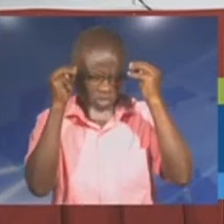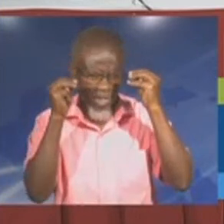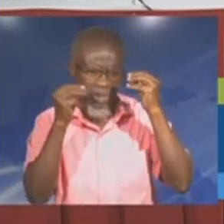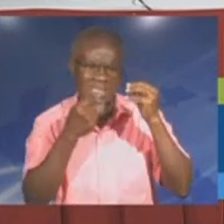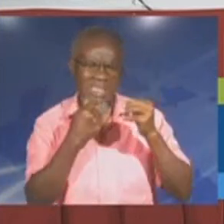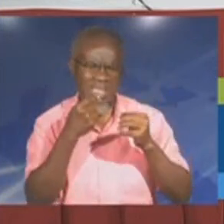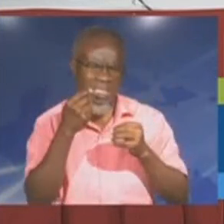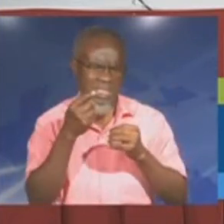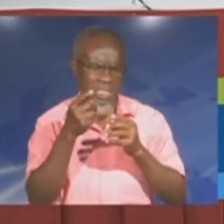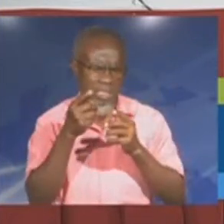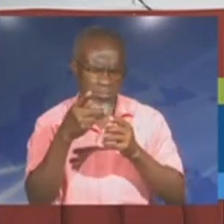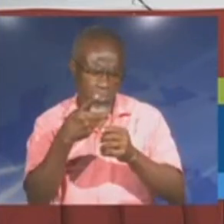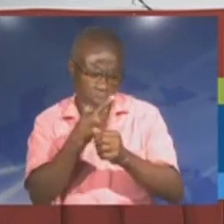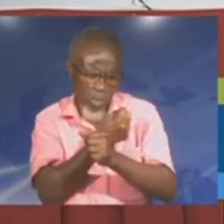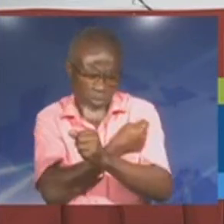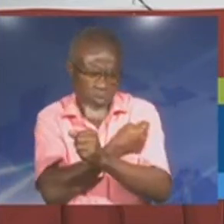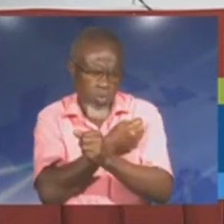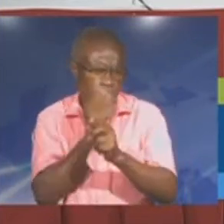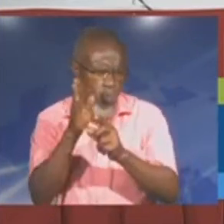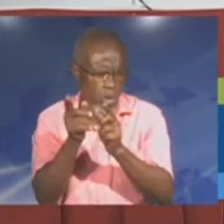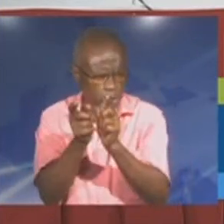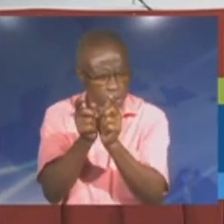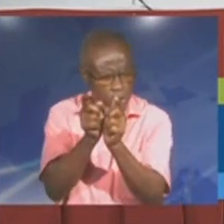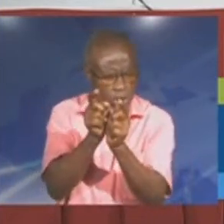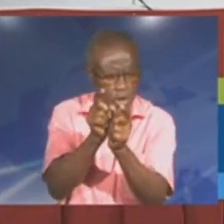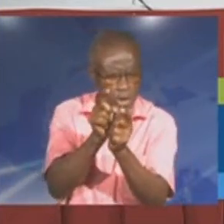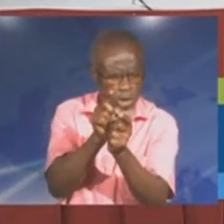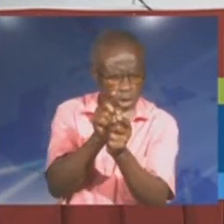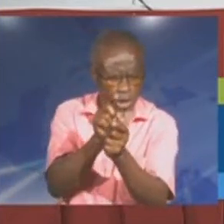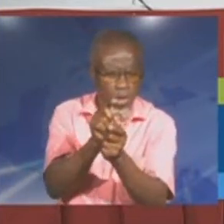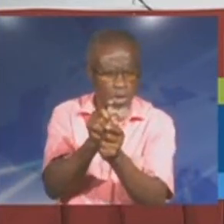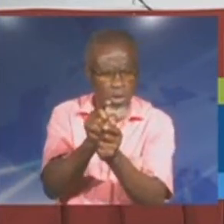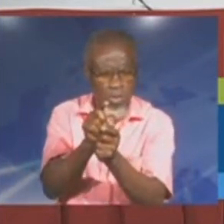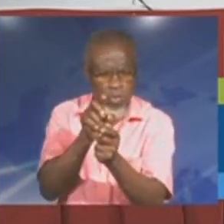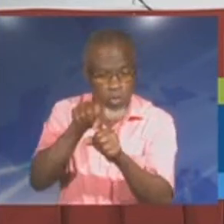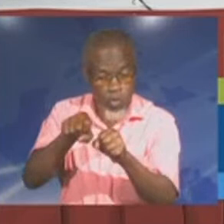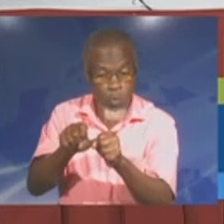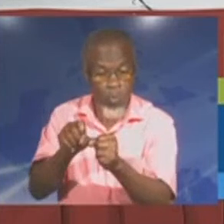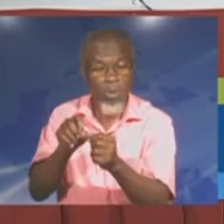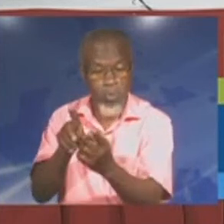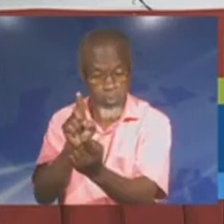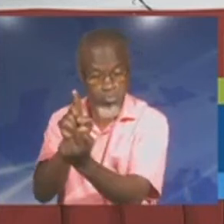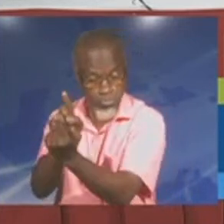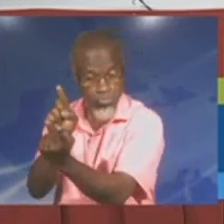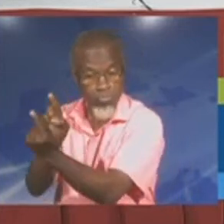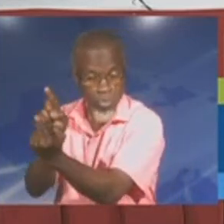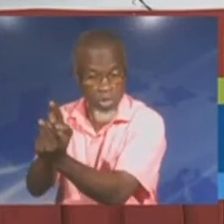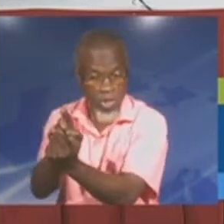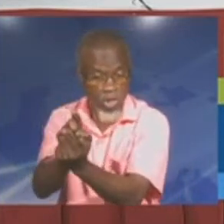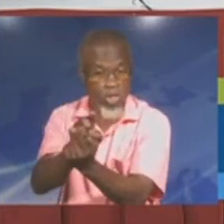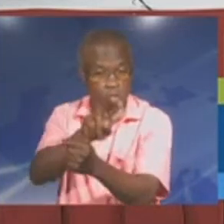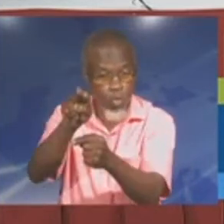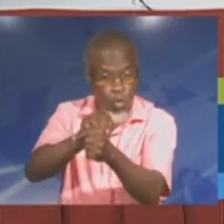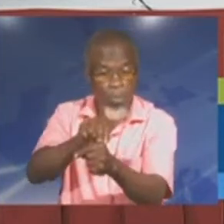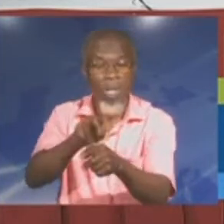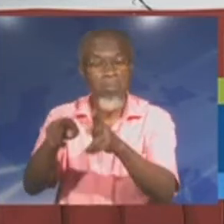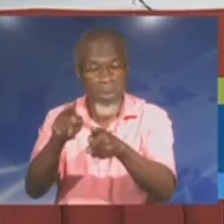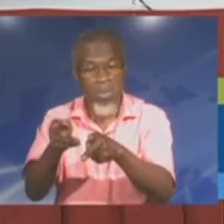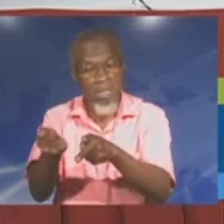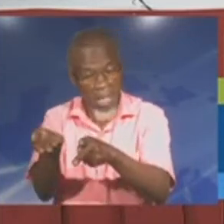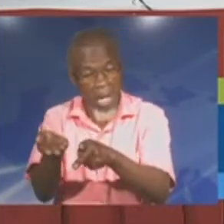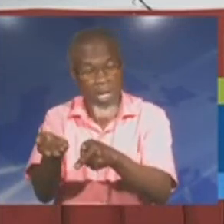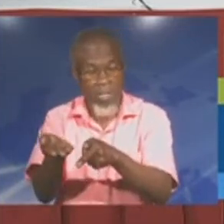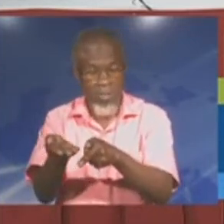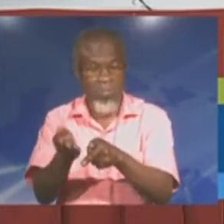meet, folks on the ground. Can we get an idea of what has been done so far to encourage parents of the 5 to